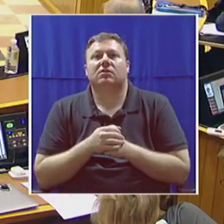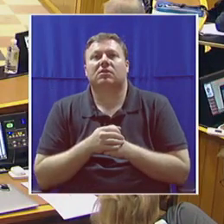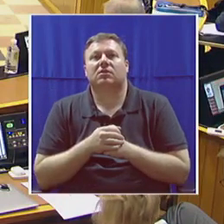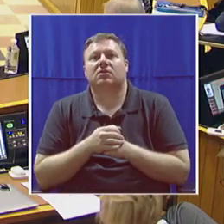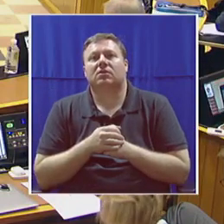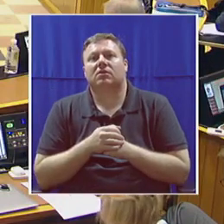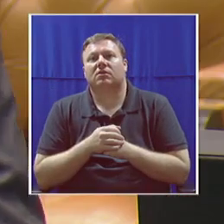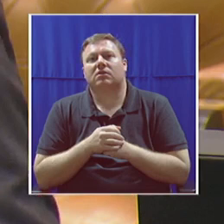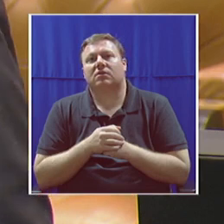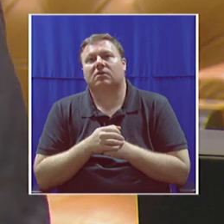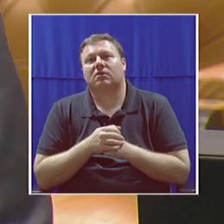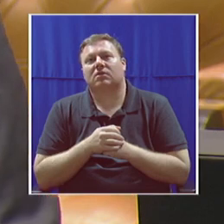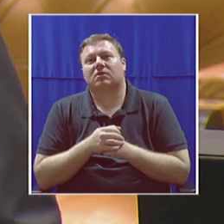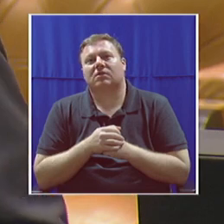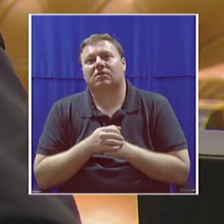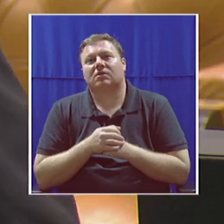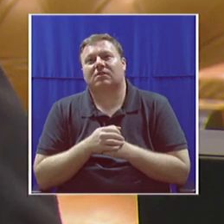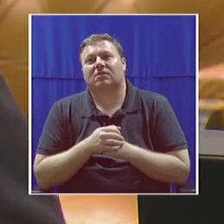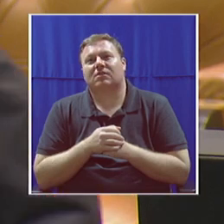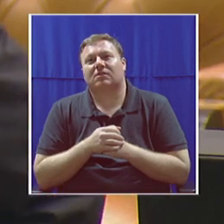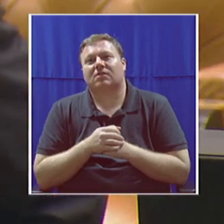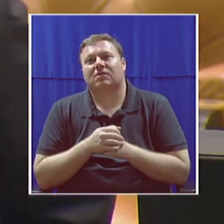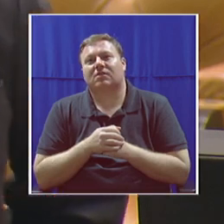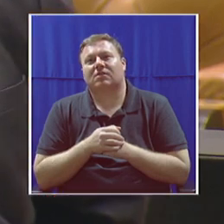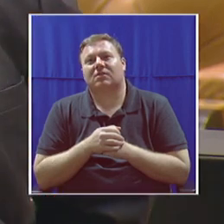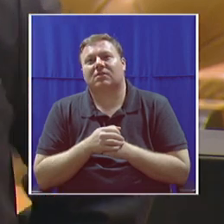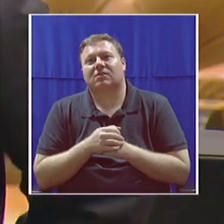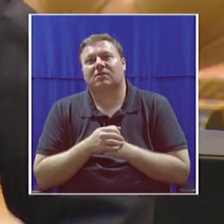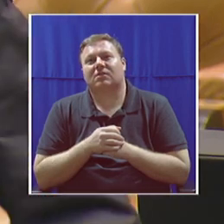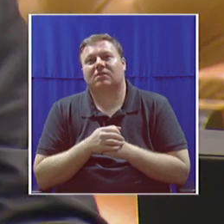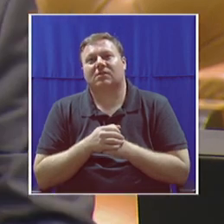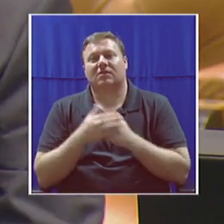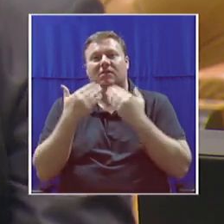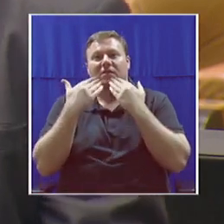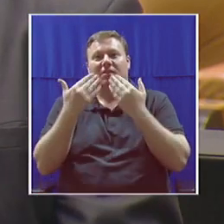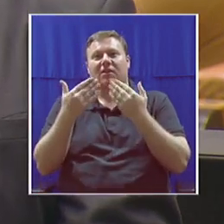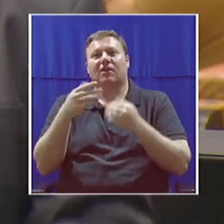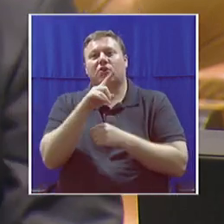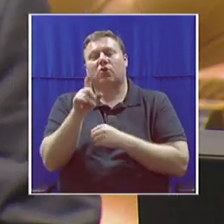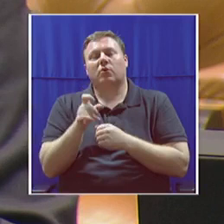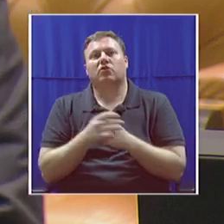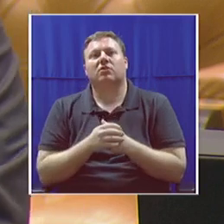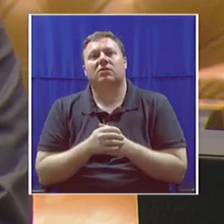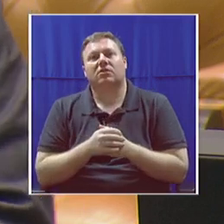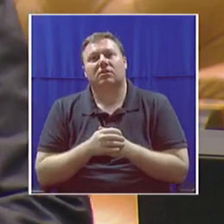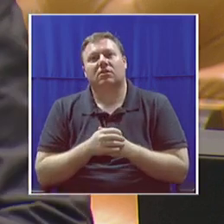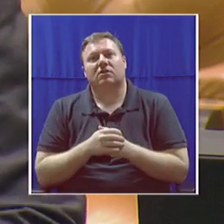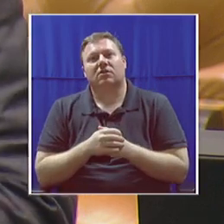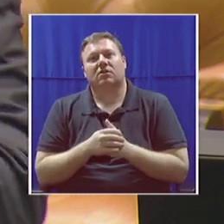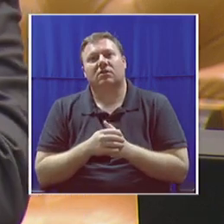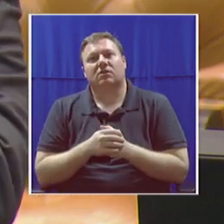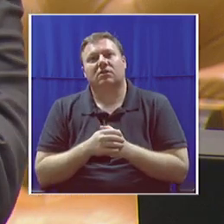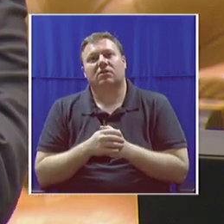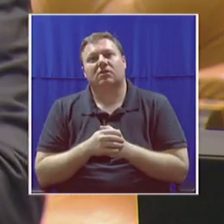Minister uh thank thank you very much for that for that question